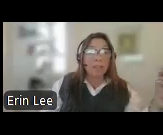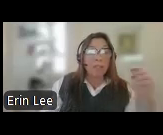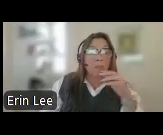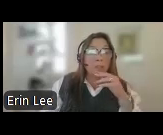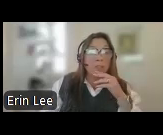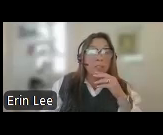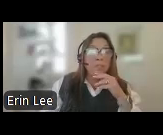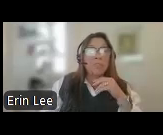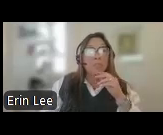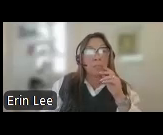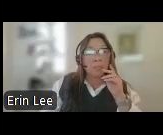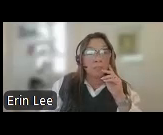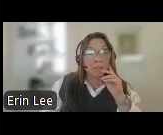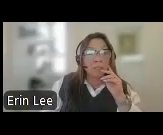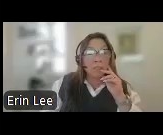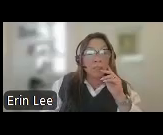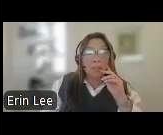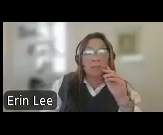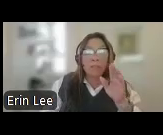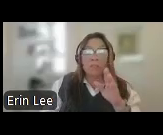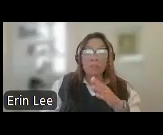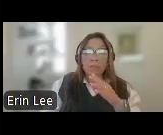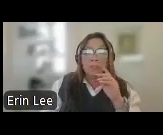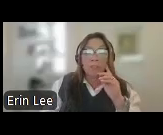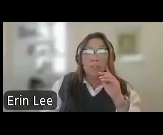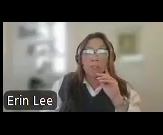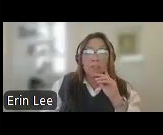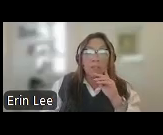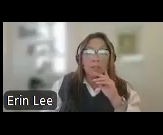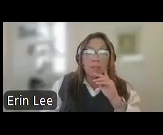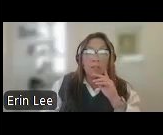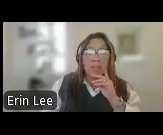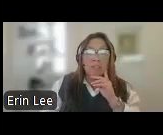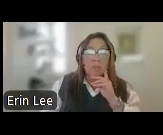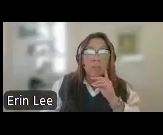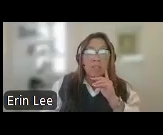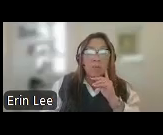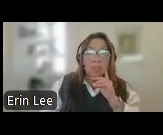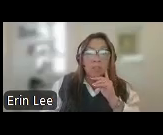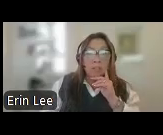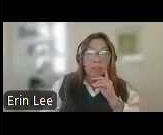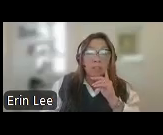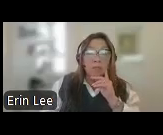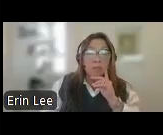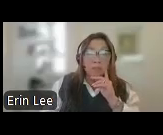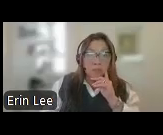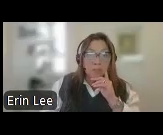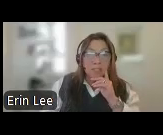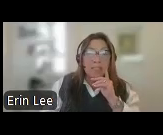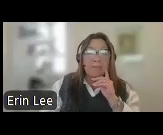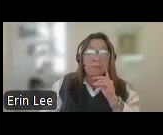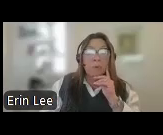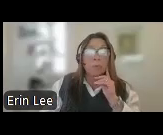adults experience mistreatment. If we shift over to the other side and we look at it in 2020, nearly